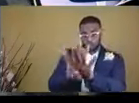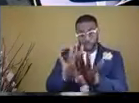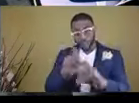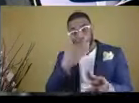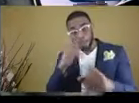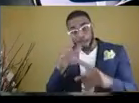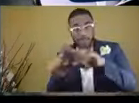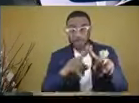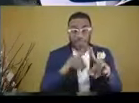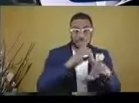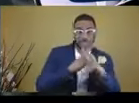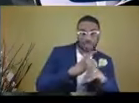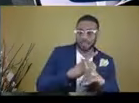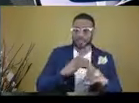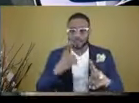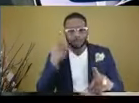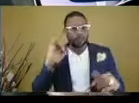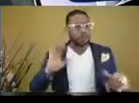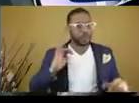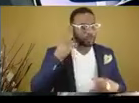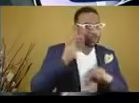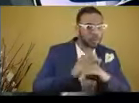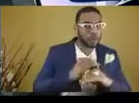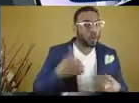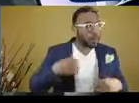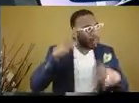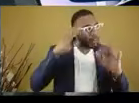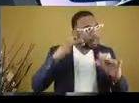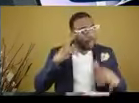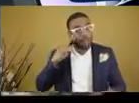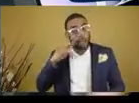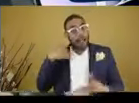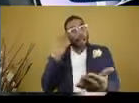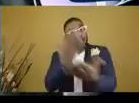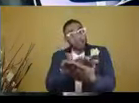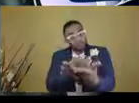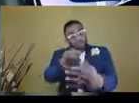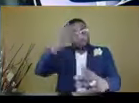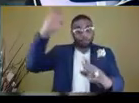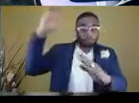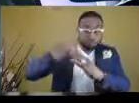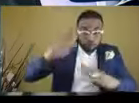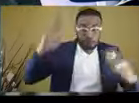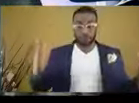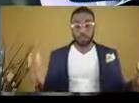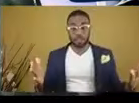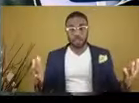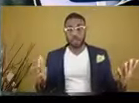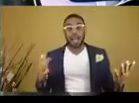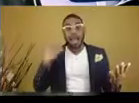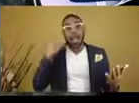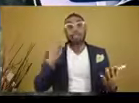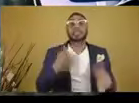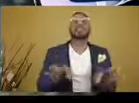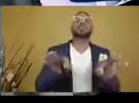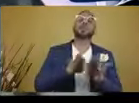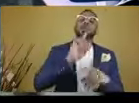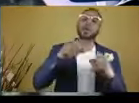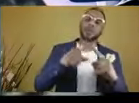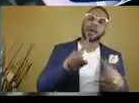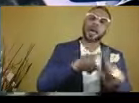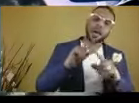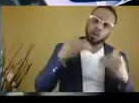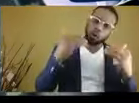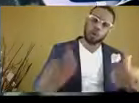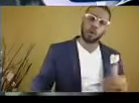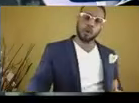conditions, defense for offense, we expect you to deliver, right? And so I think it's really important when we're talking about, you know, as we go